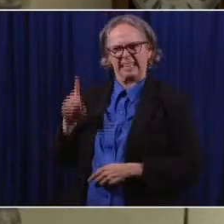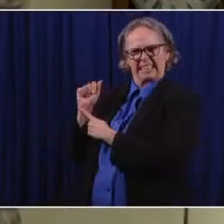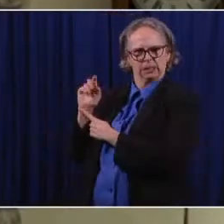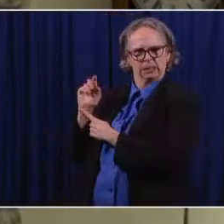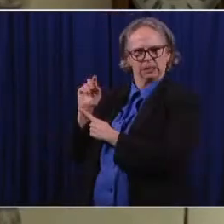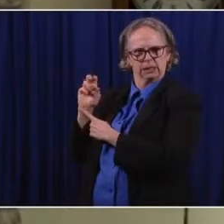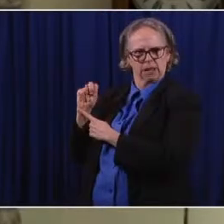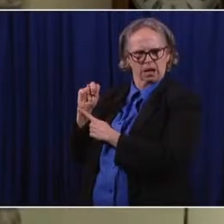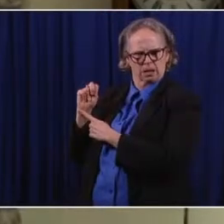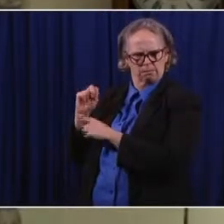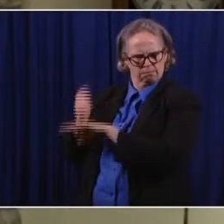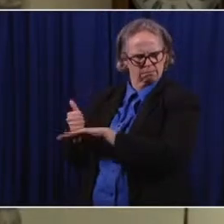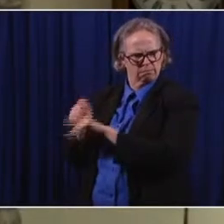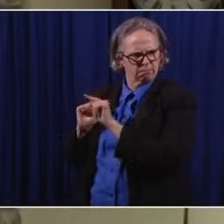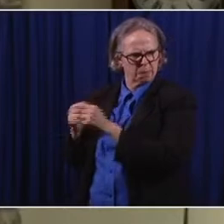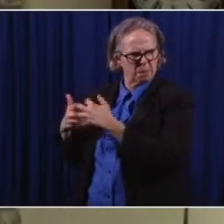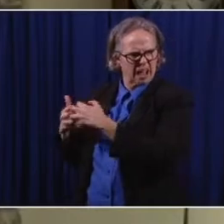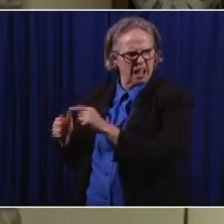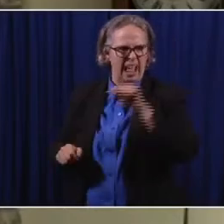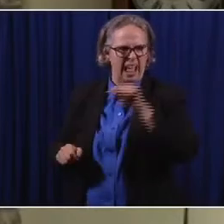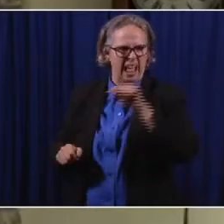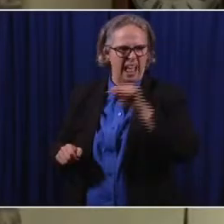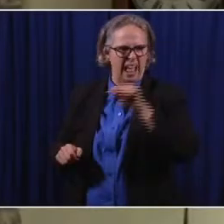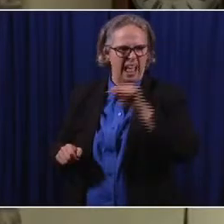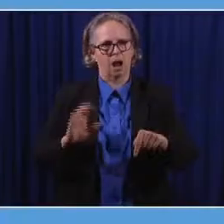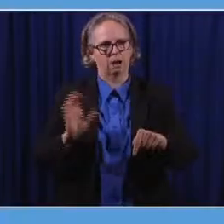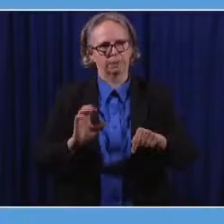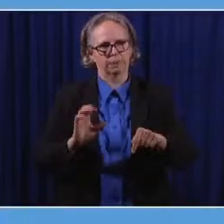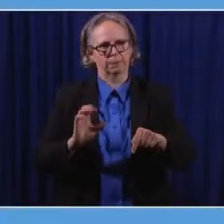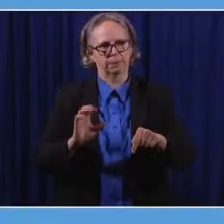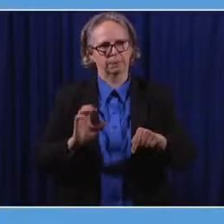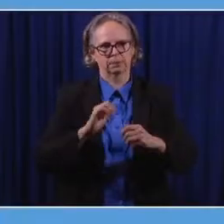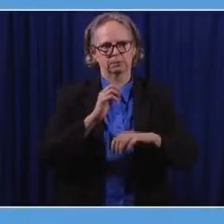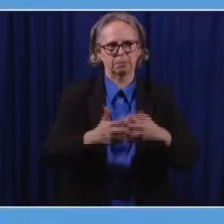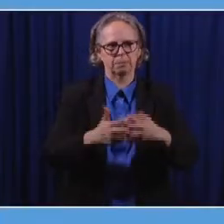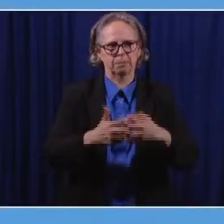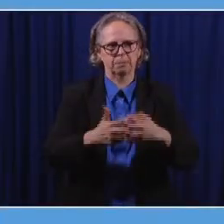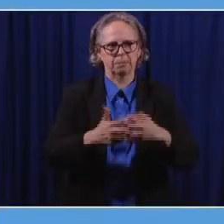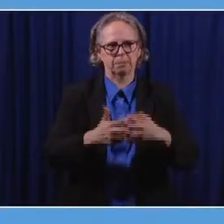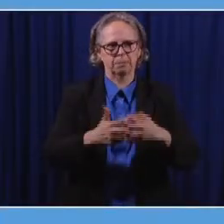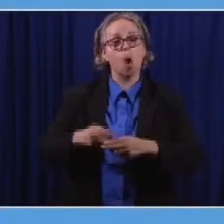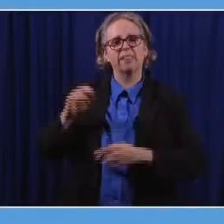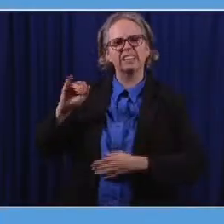referred to as the Jackson Pike plant. These findings are